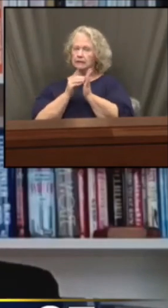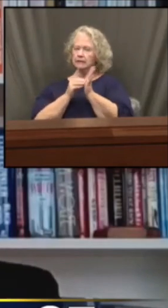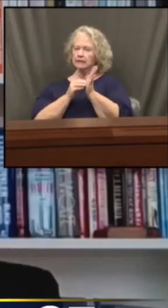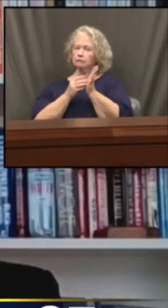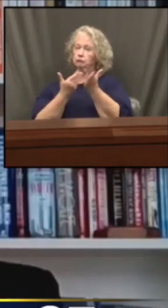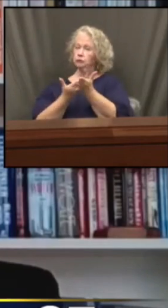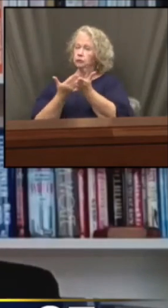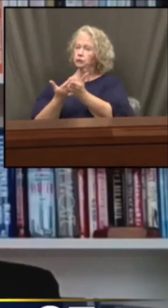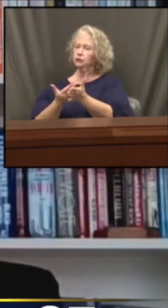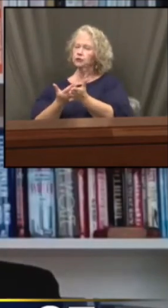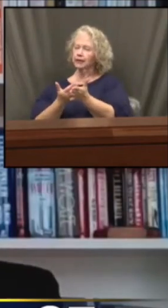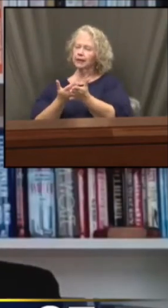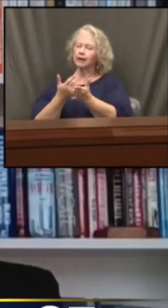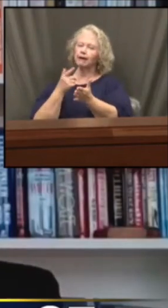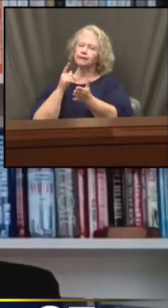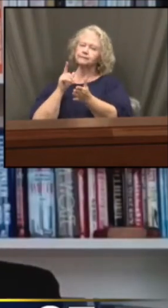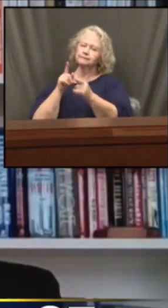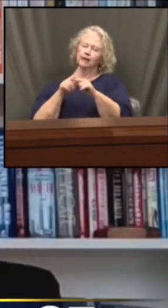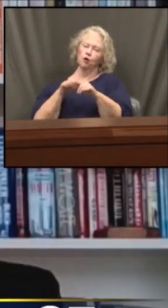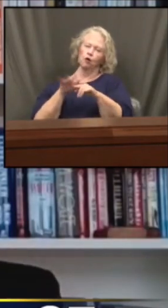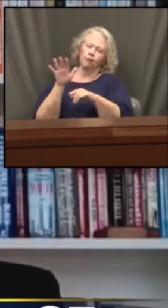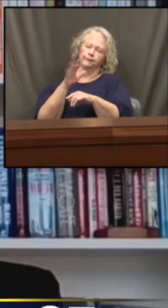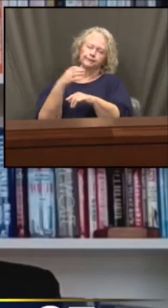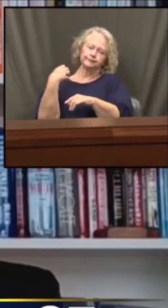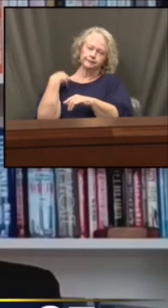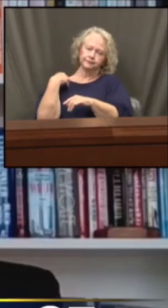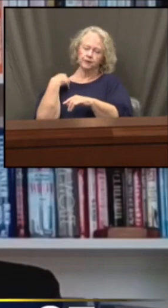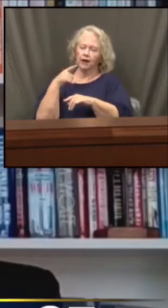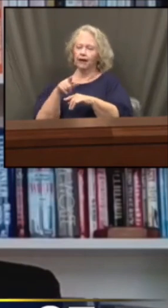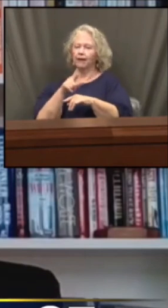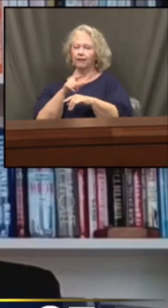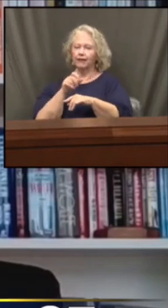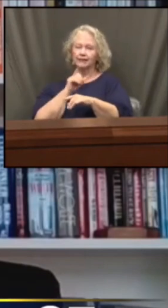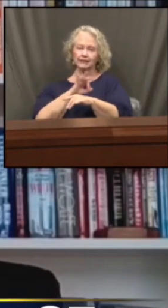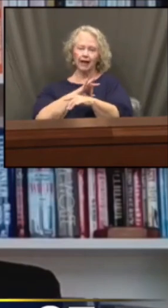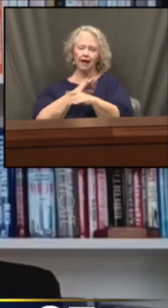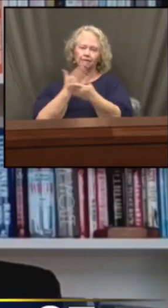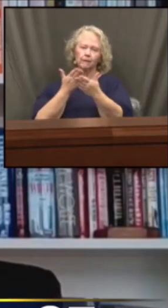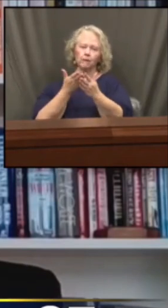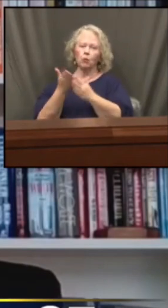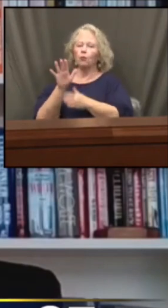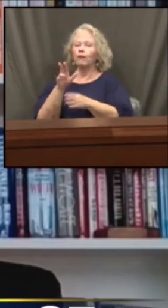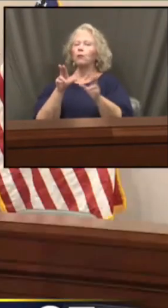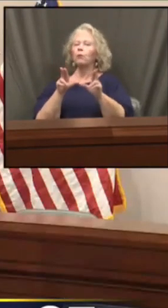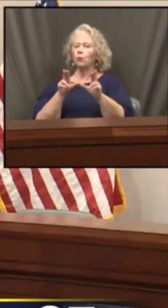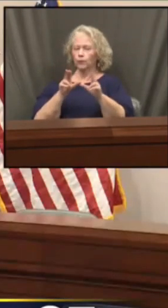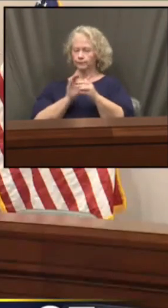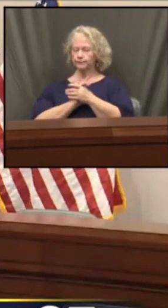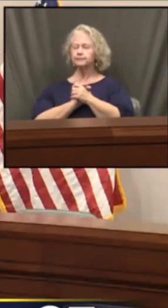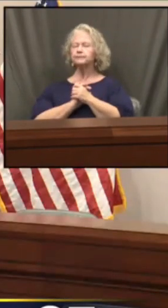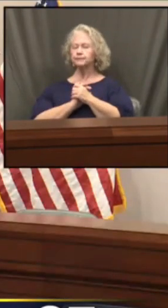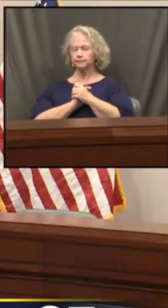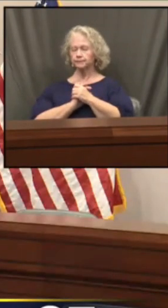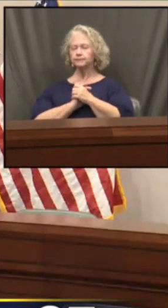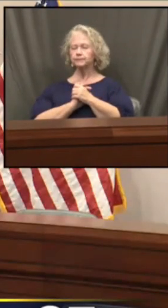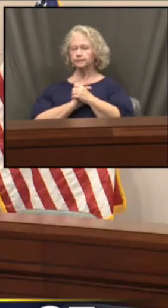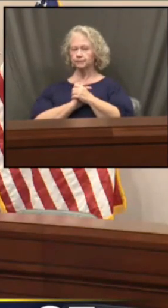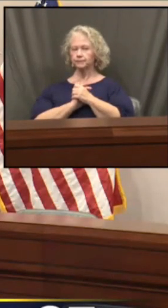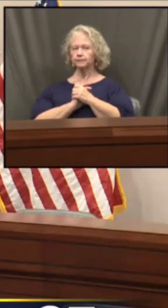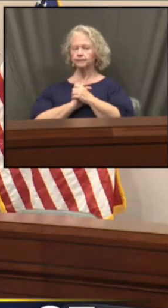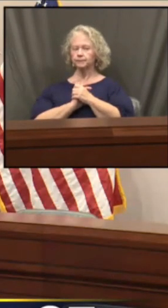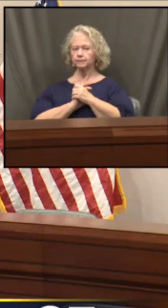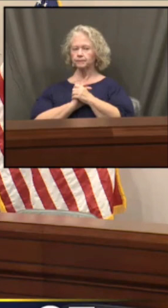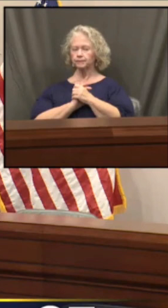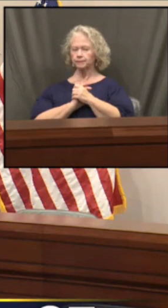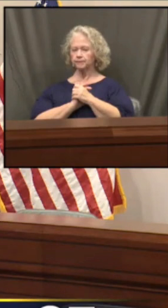worked out between the employer and the employees and through some collective bargaining discussions. Medical reasons, can you just give us